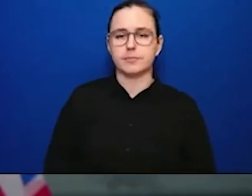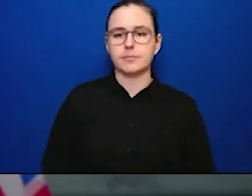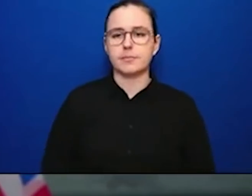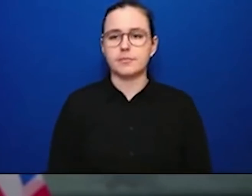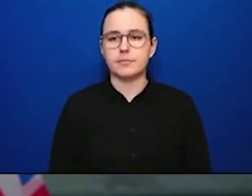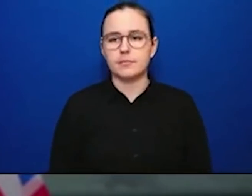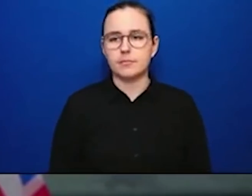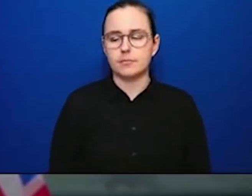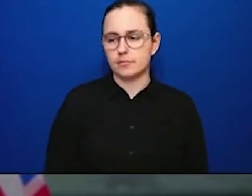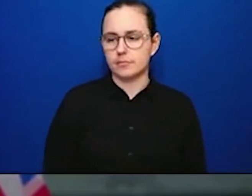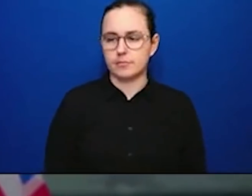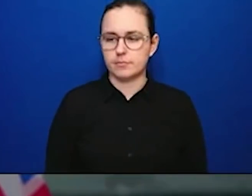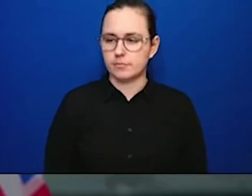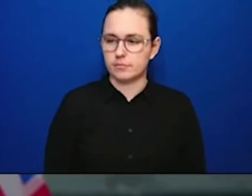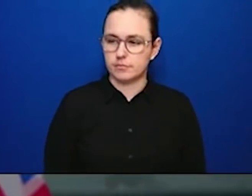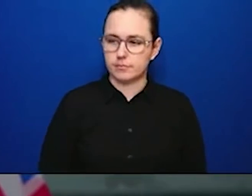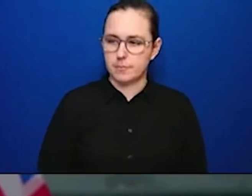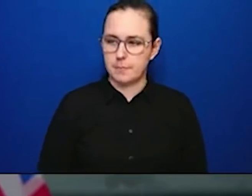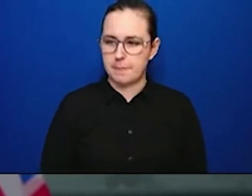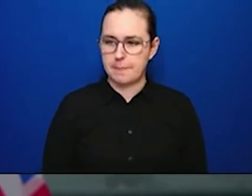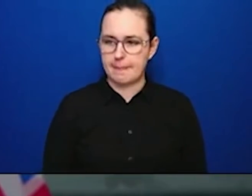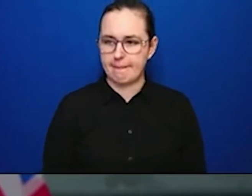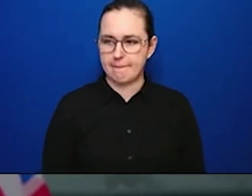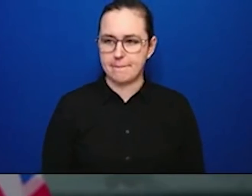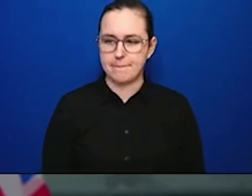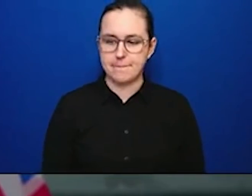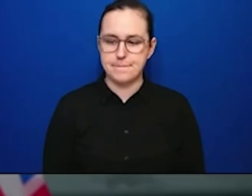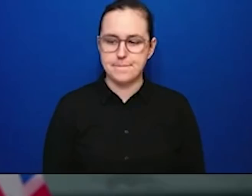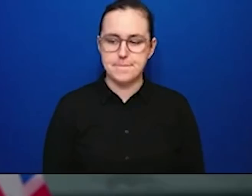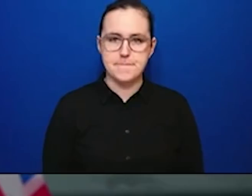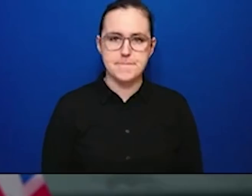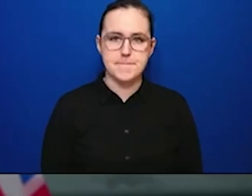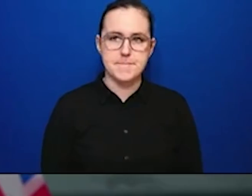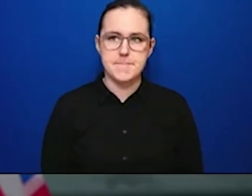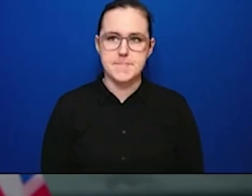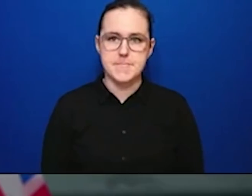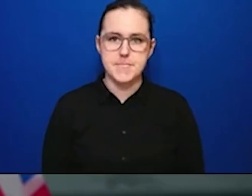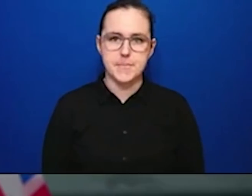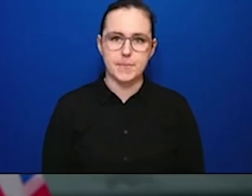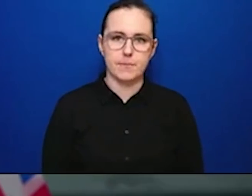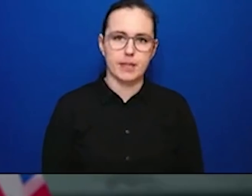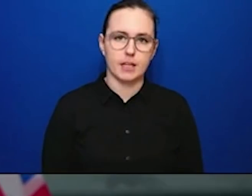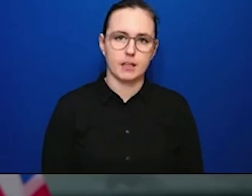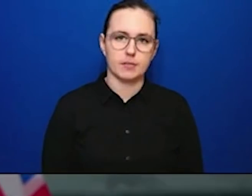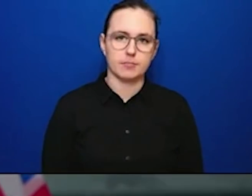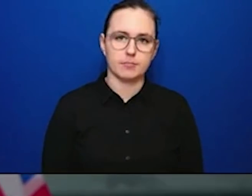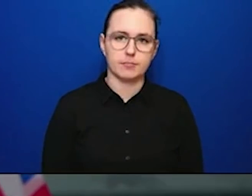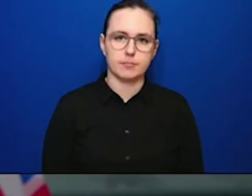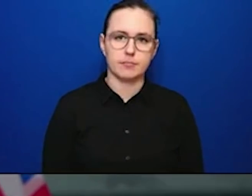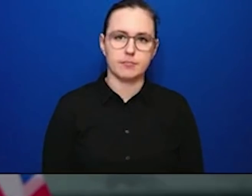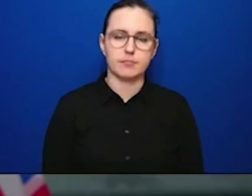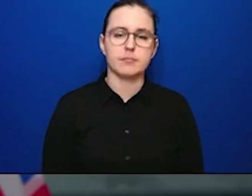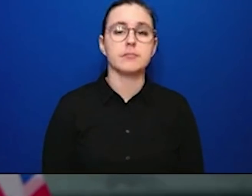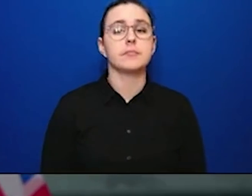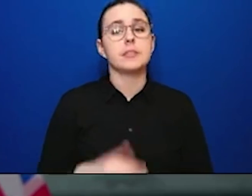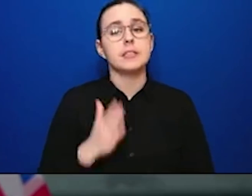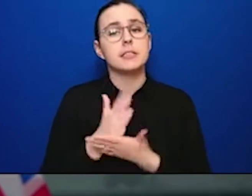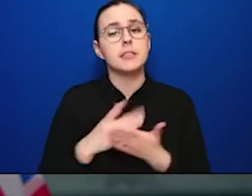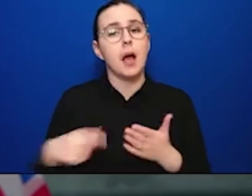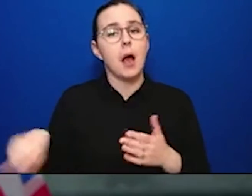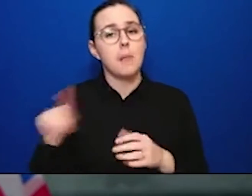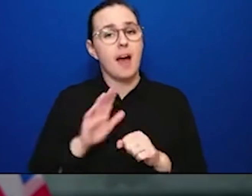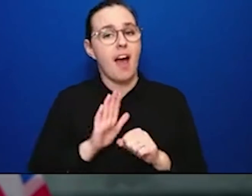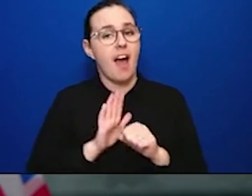Thank you. I'd like to ask on behalf of advocates for those in long-term care, they're